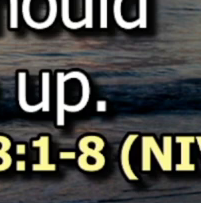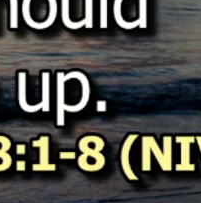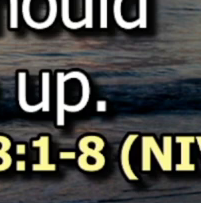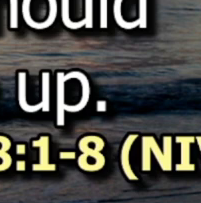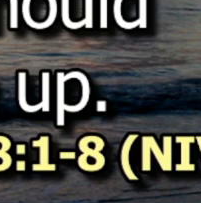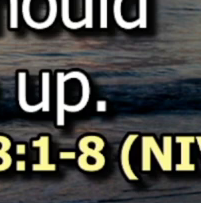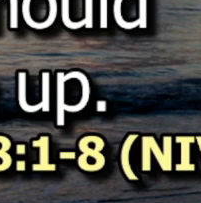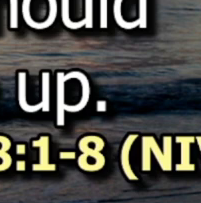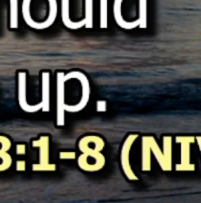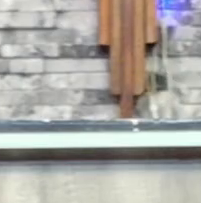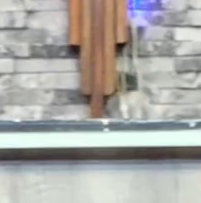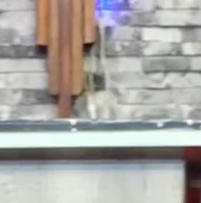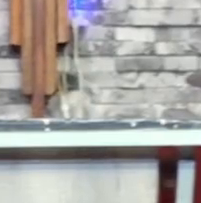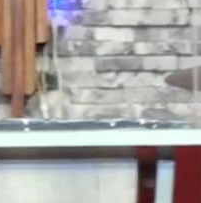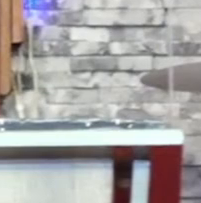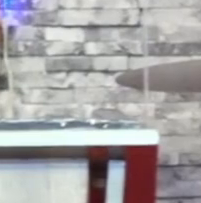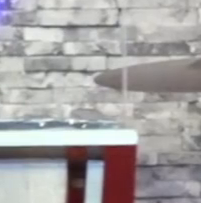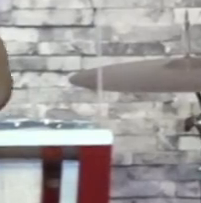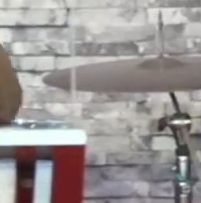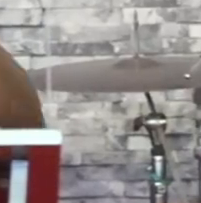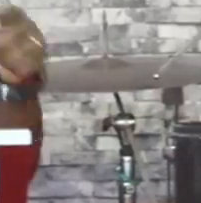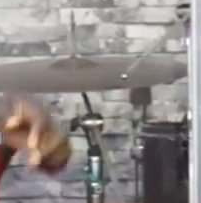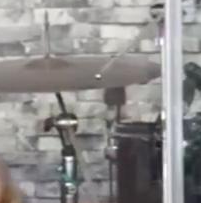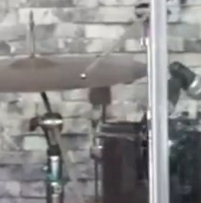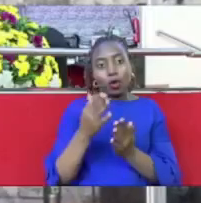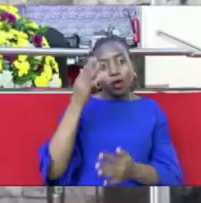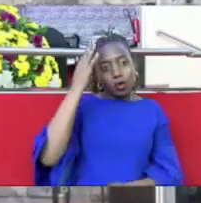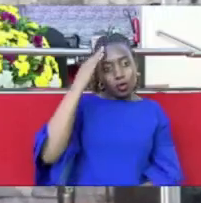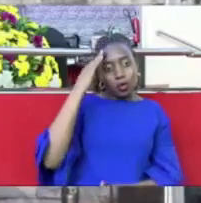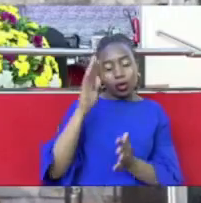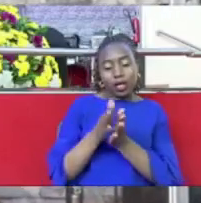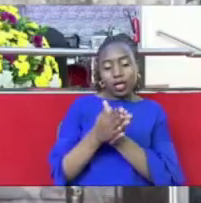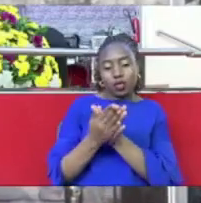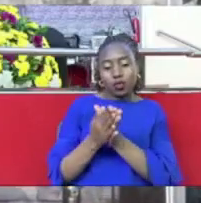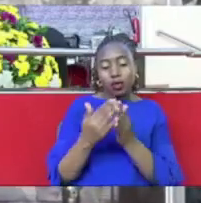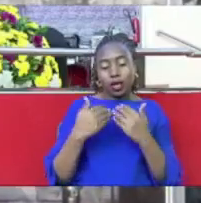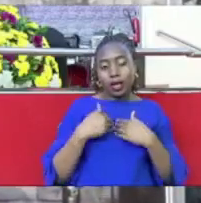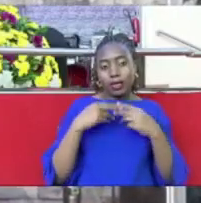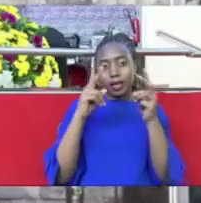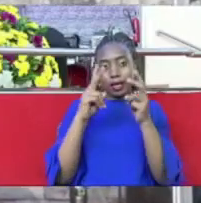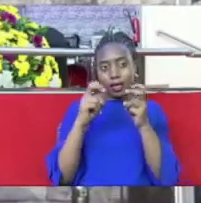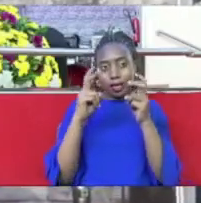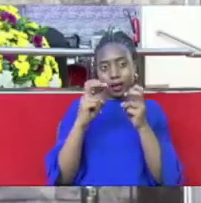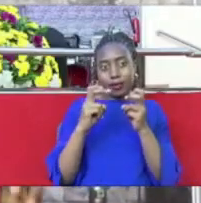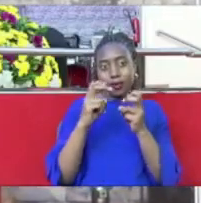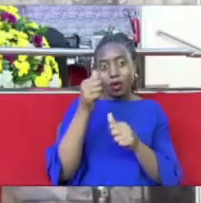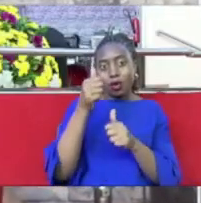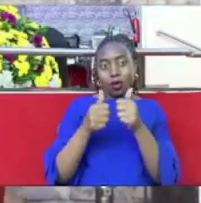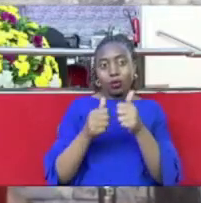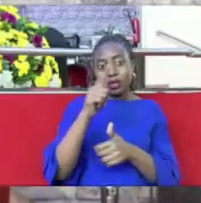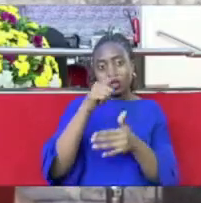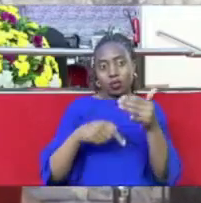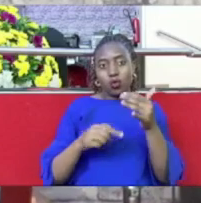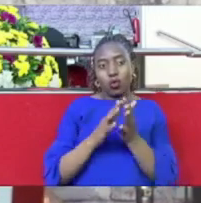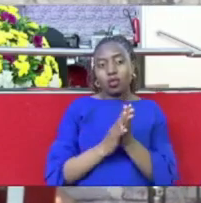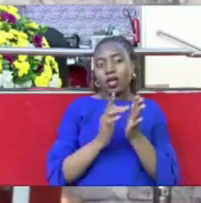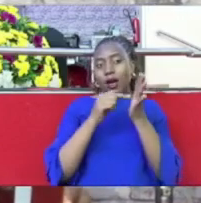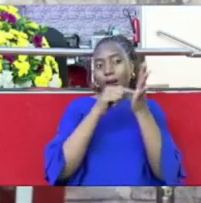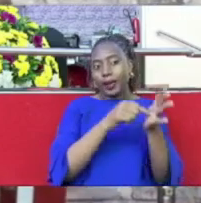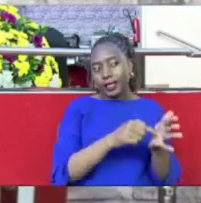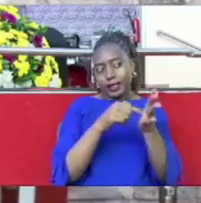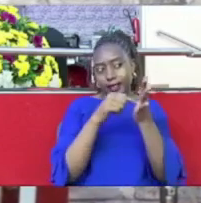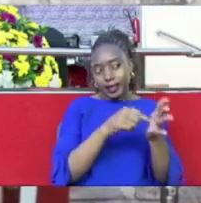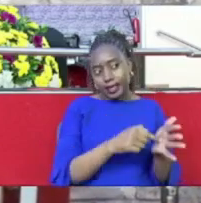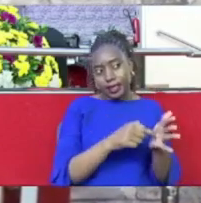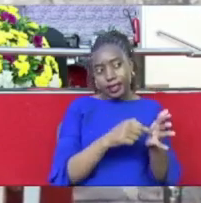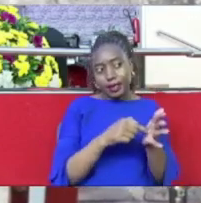particular parable has a theme. One of the major themes in this parable is persistence. Funzo katika hii mbazi